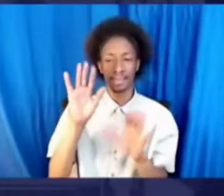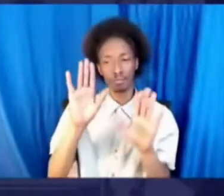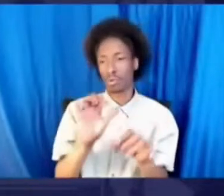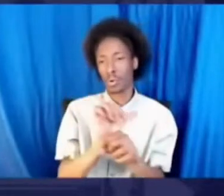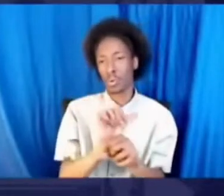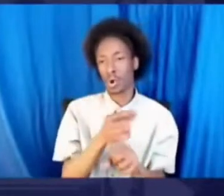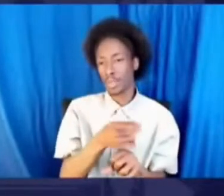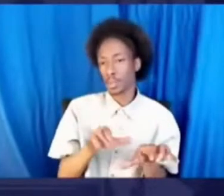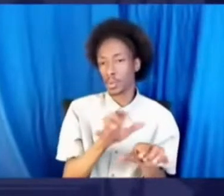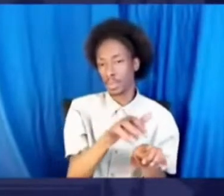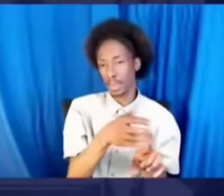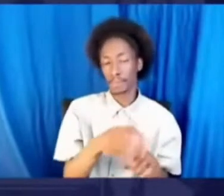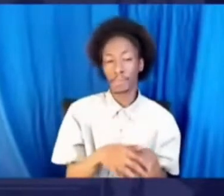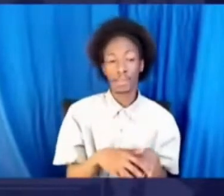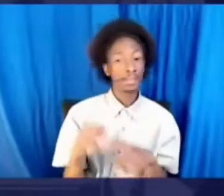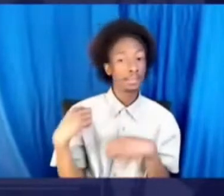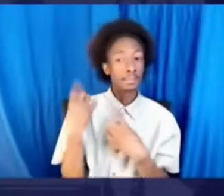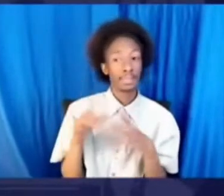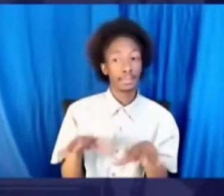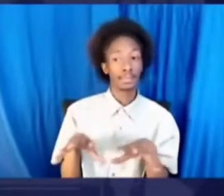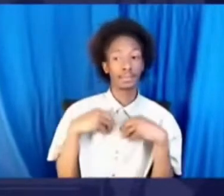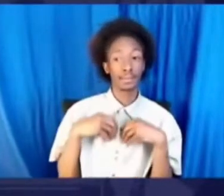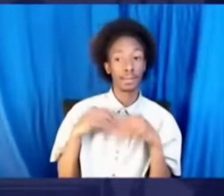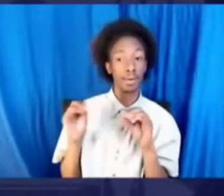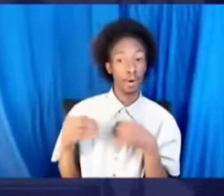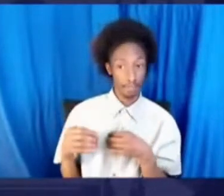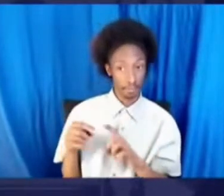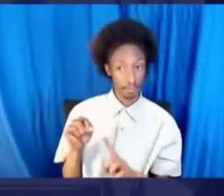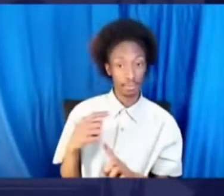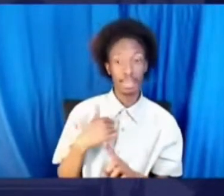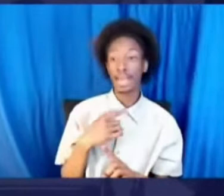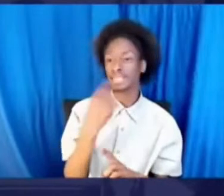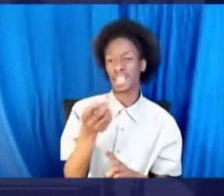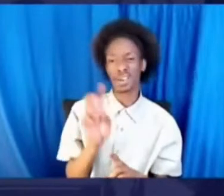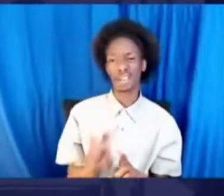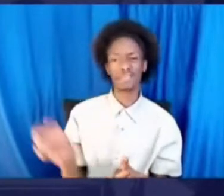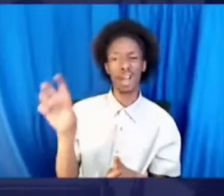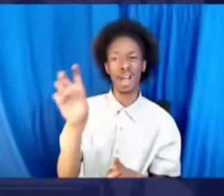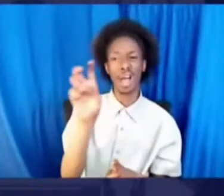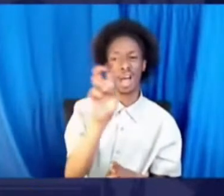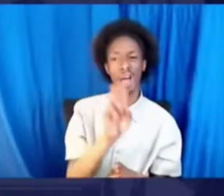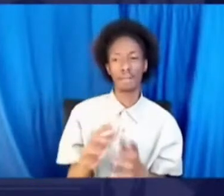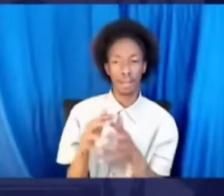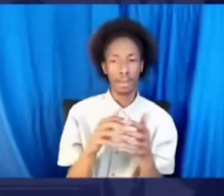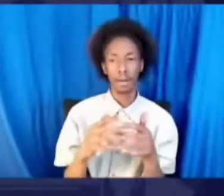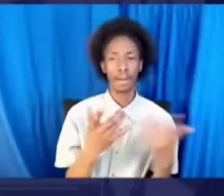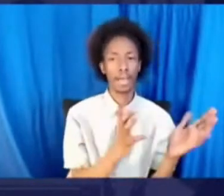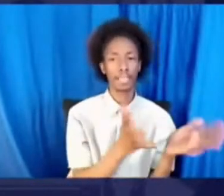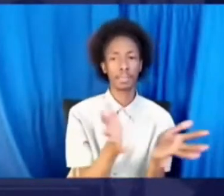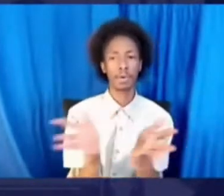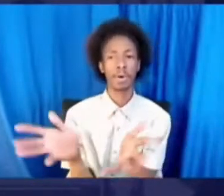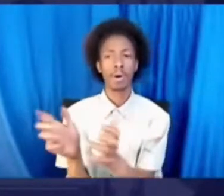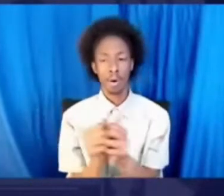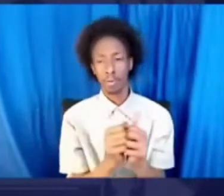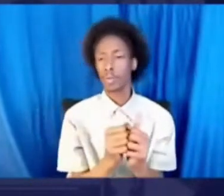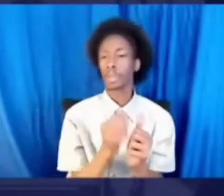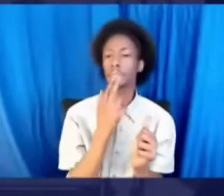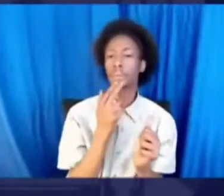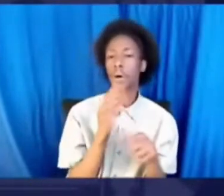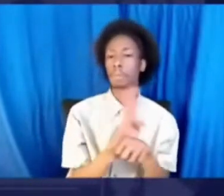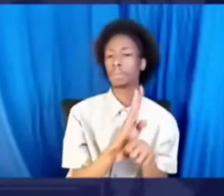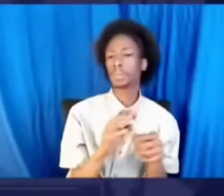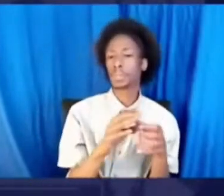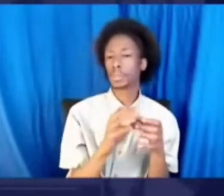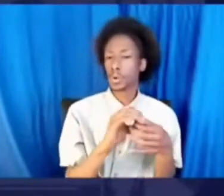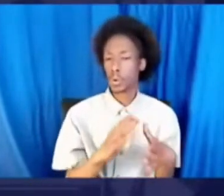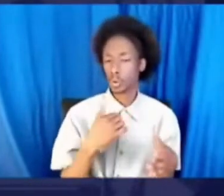Since taking office, then, I will tell you, I have traveled our nation and spoken with small business owners who have received funds